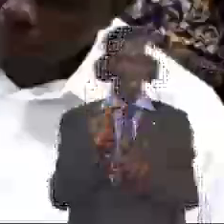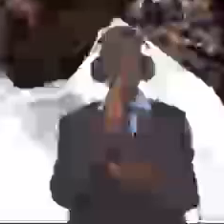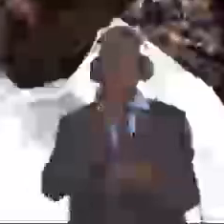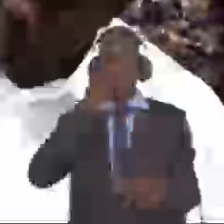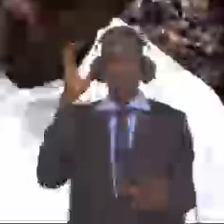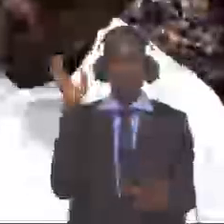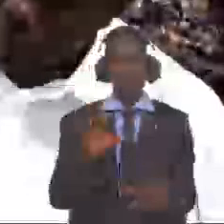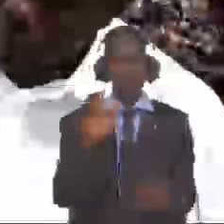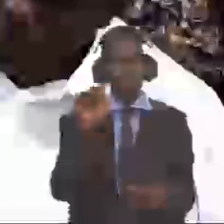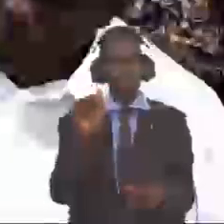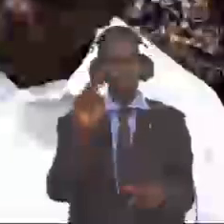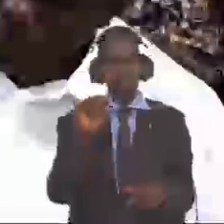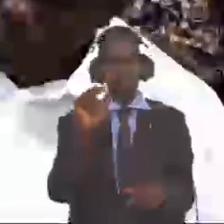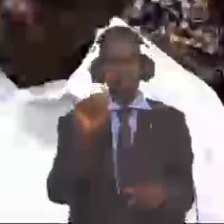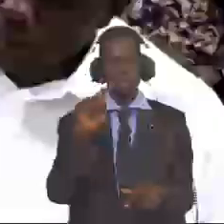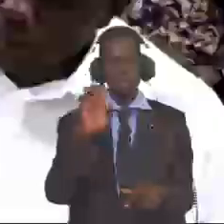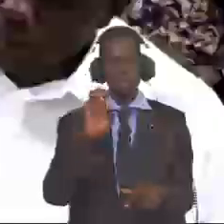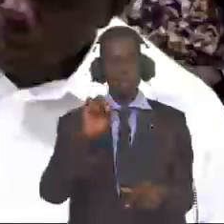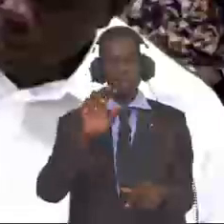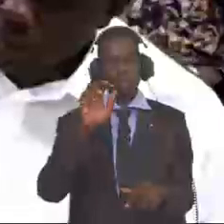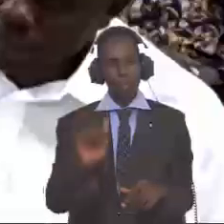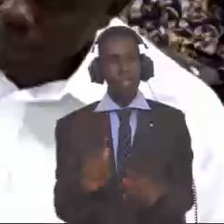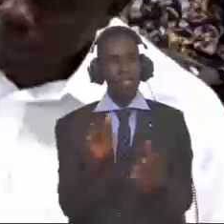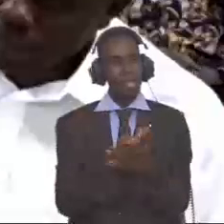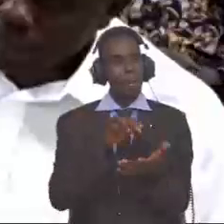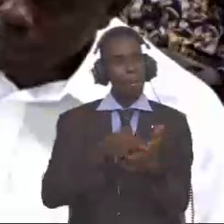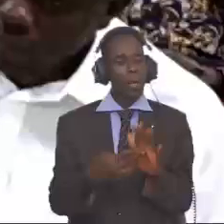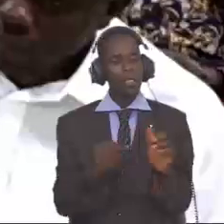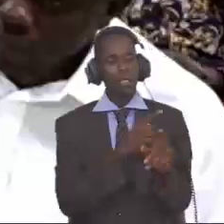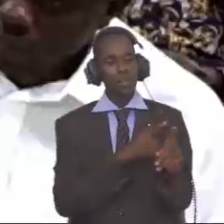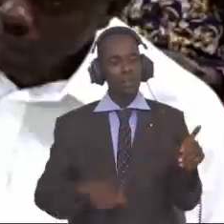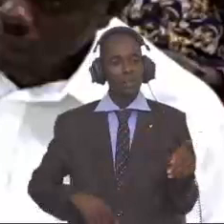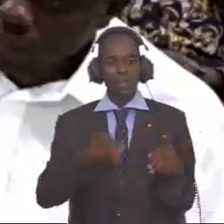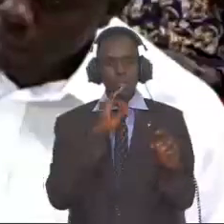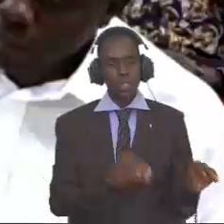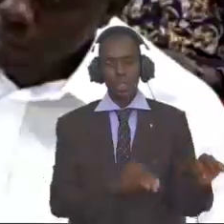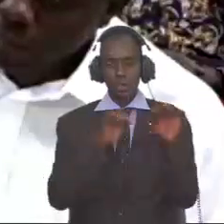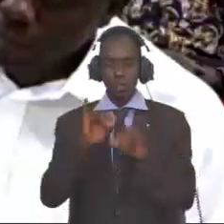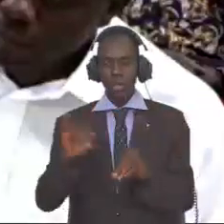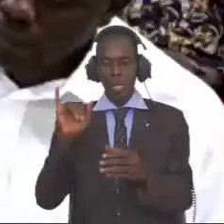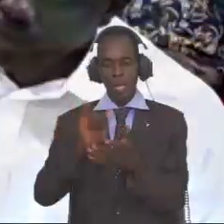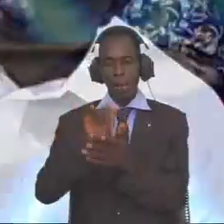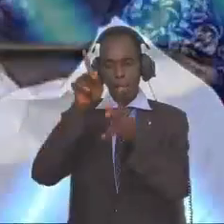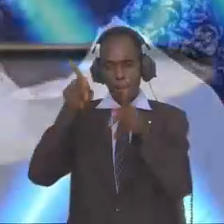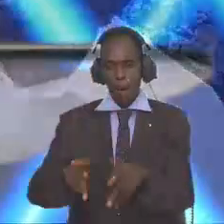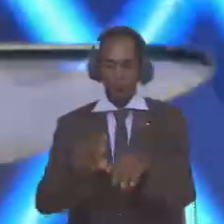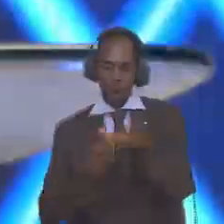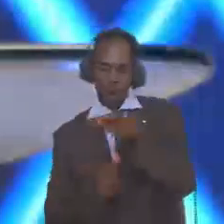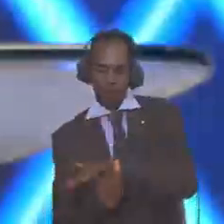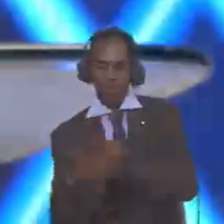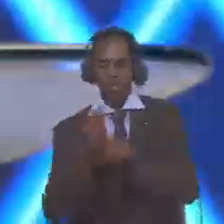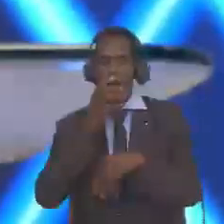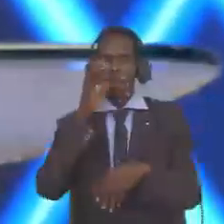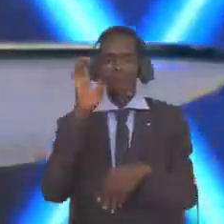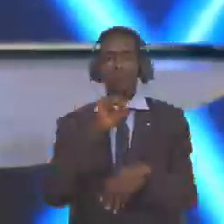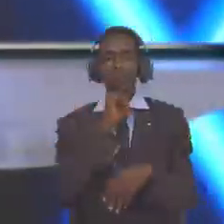anathema. That means the Lord is putting that person under the curse of not loving the